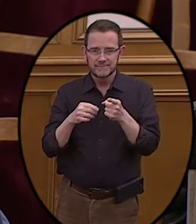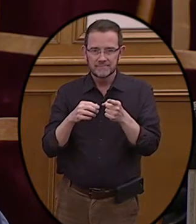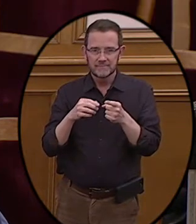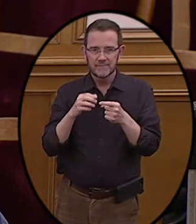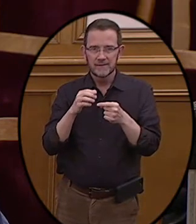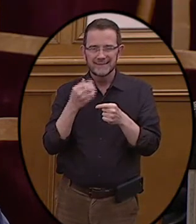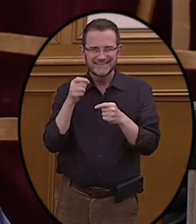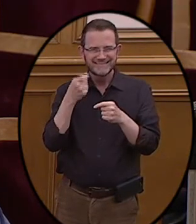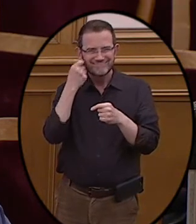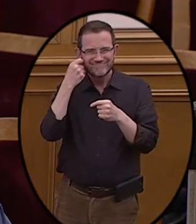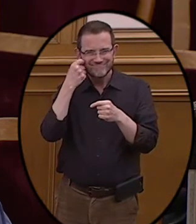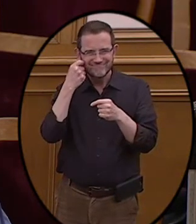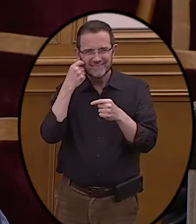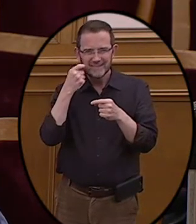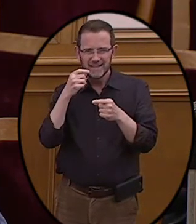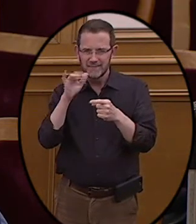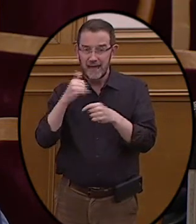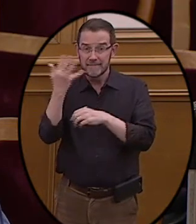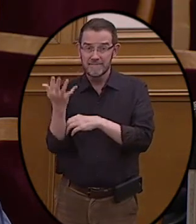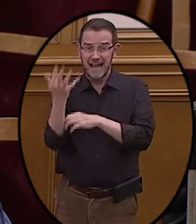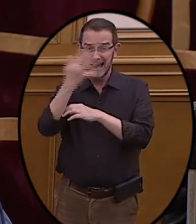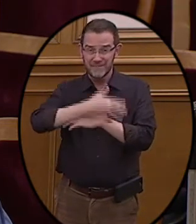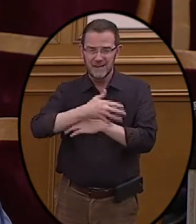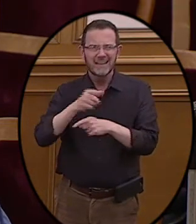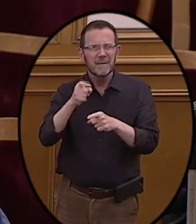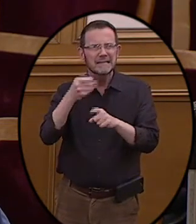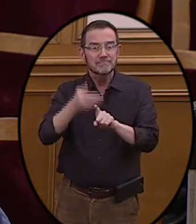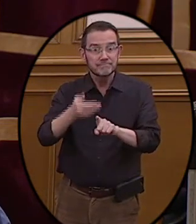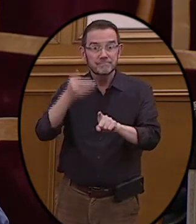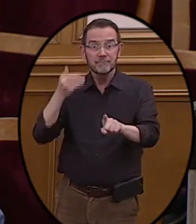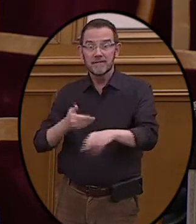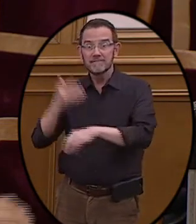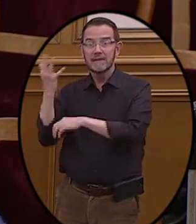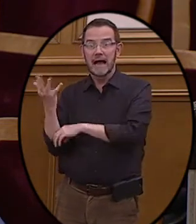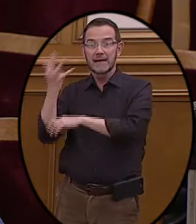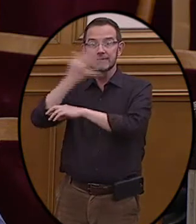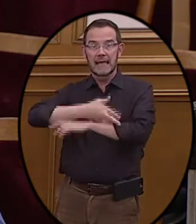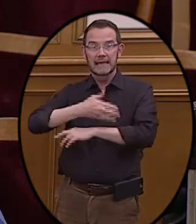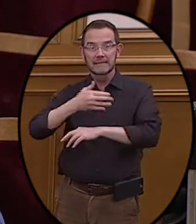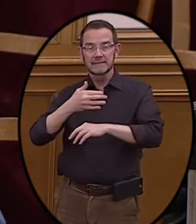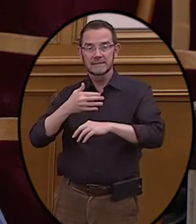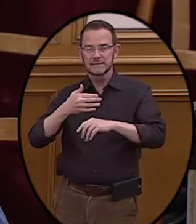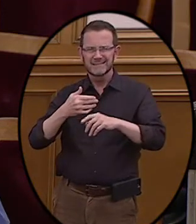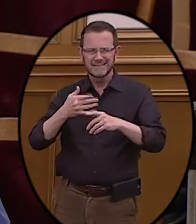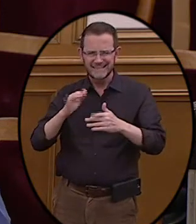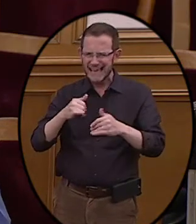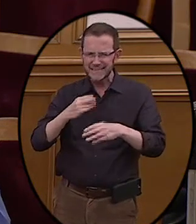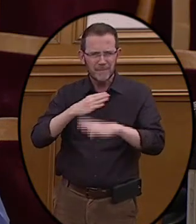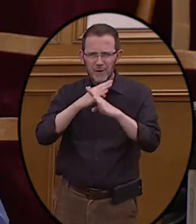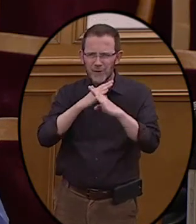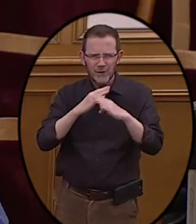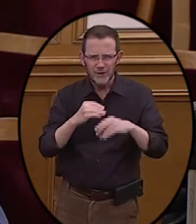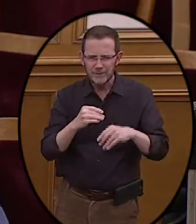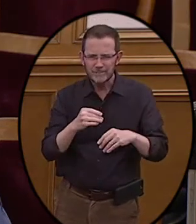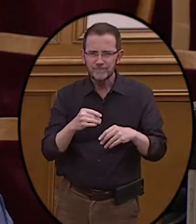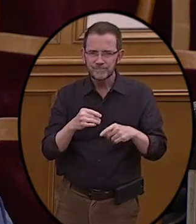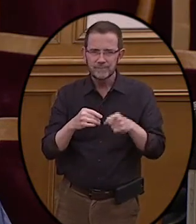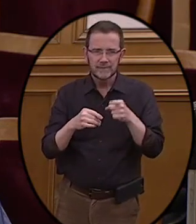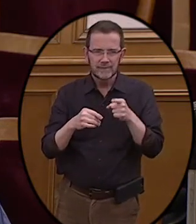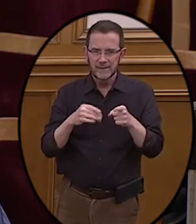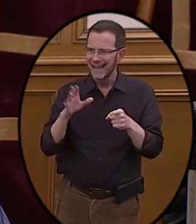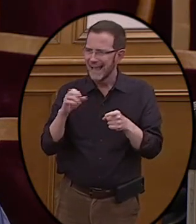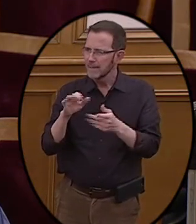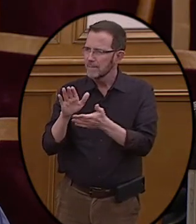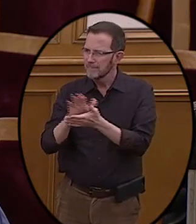that were recently added for the 5-day business day response time. I would love to see handouts for announcements that are made at these meetings. I think that's a very